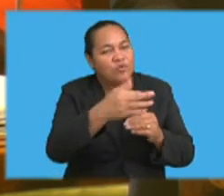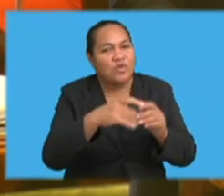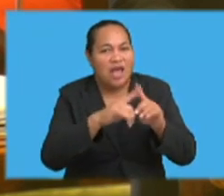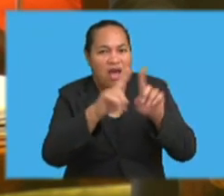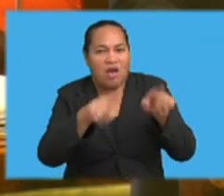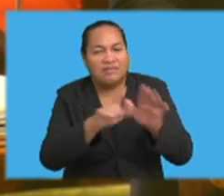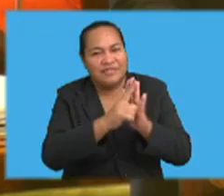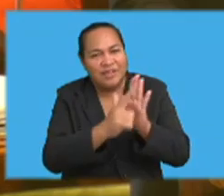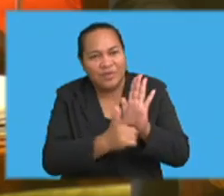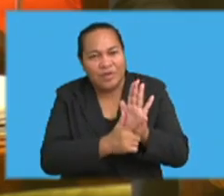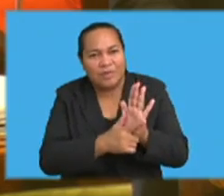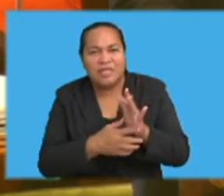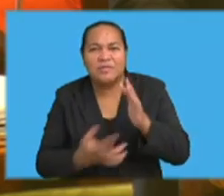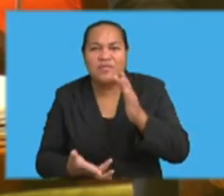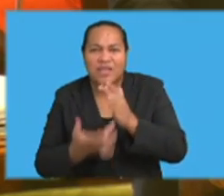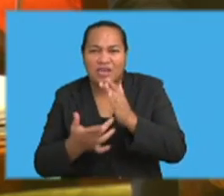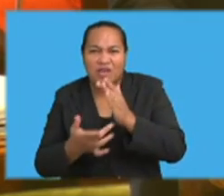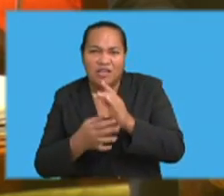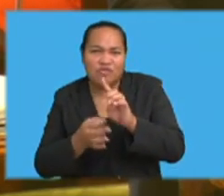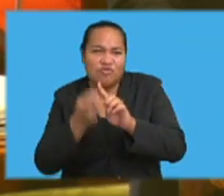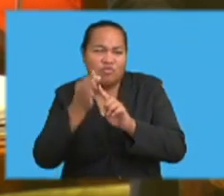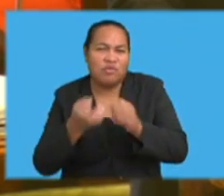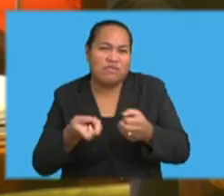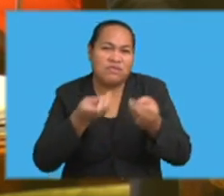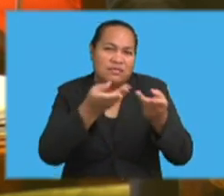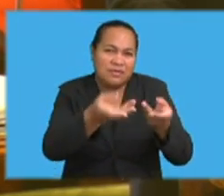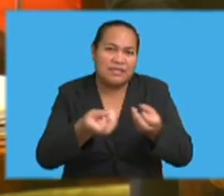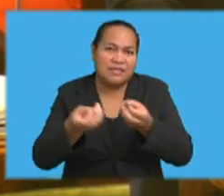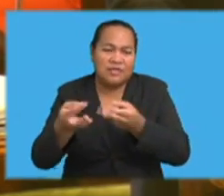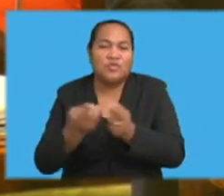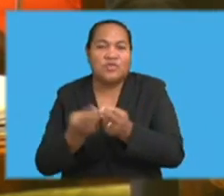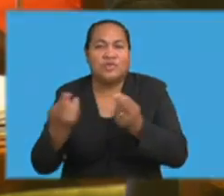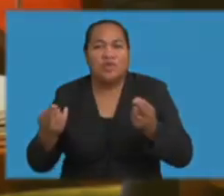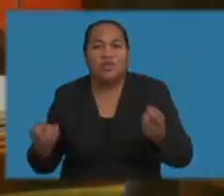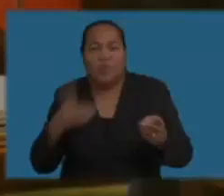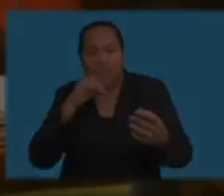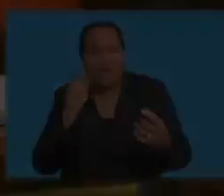terms of technology and human resource to meet the demands of today. I thank you, Madam Speaker.